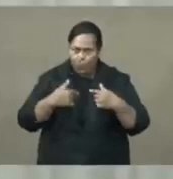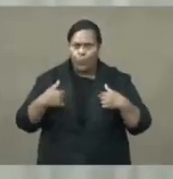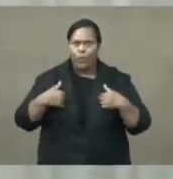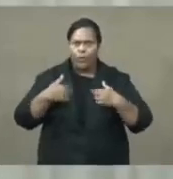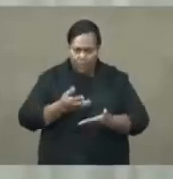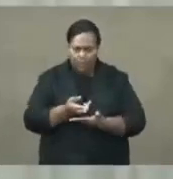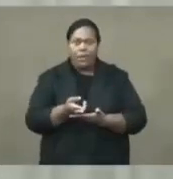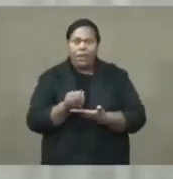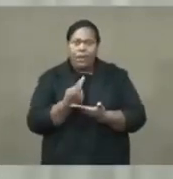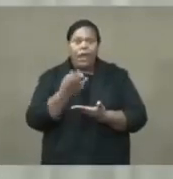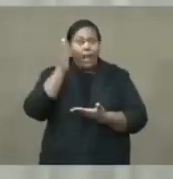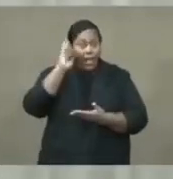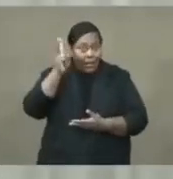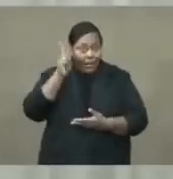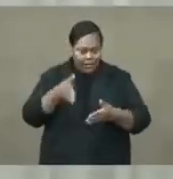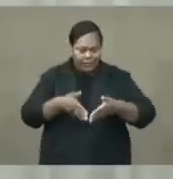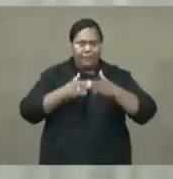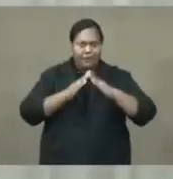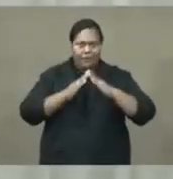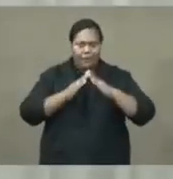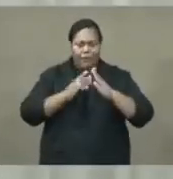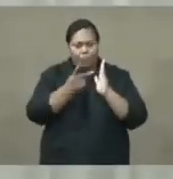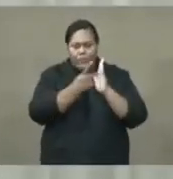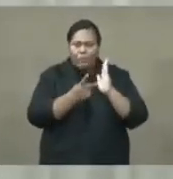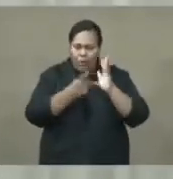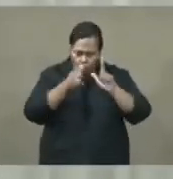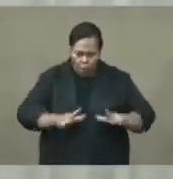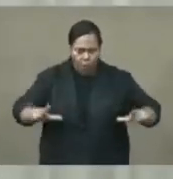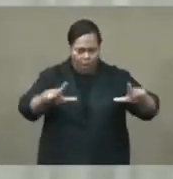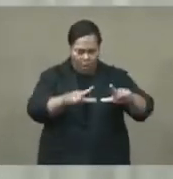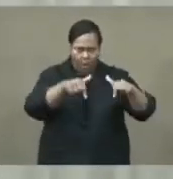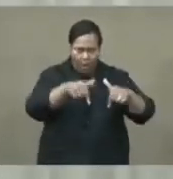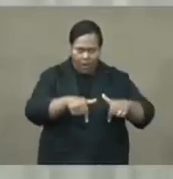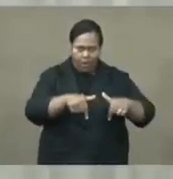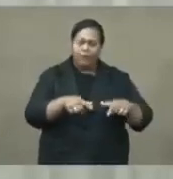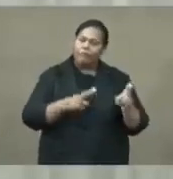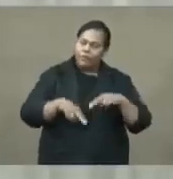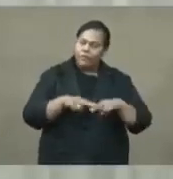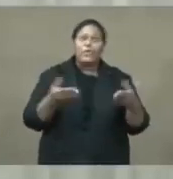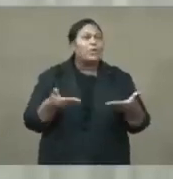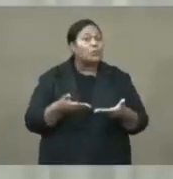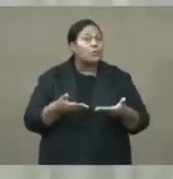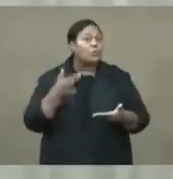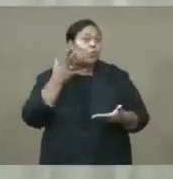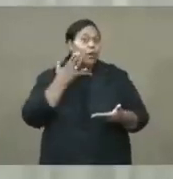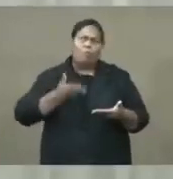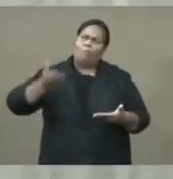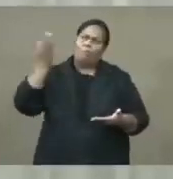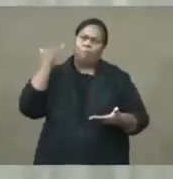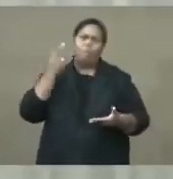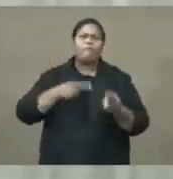the cherished principle of localization, introduced when Fiji became independent